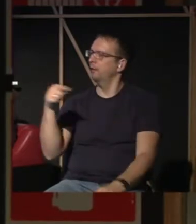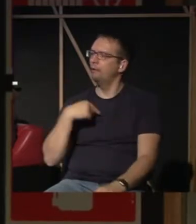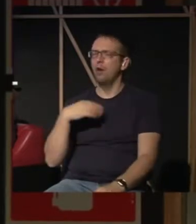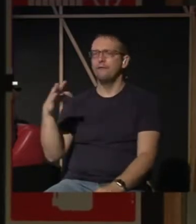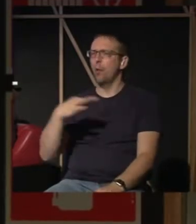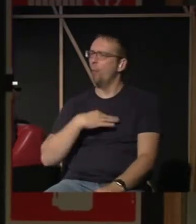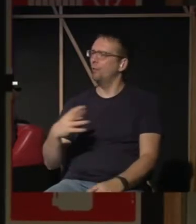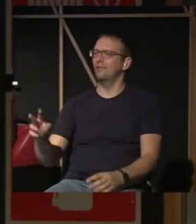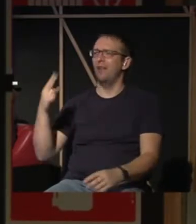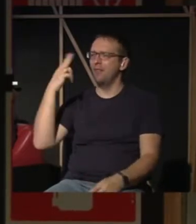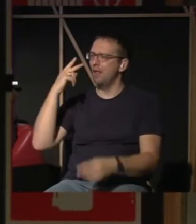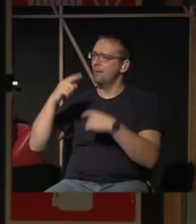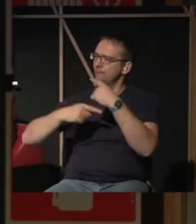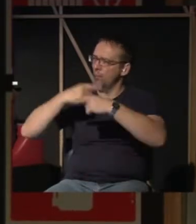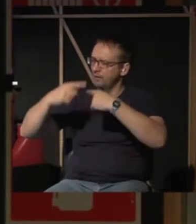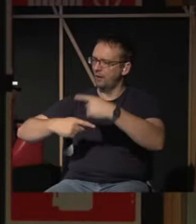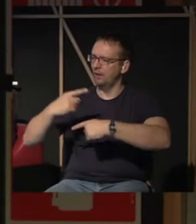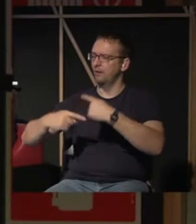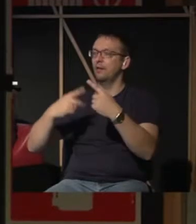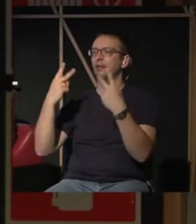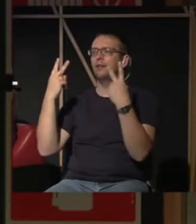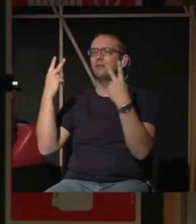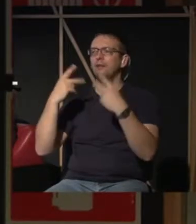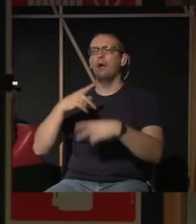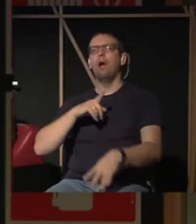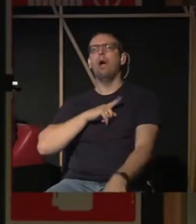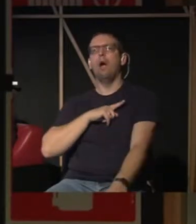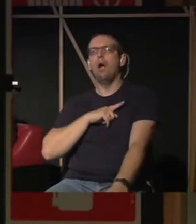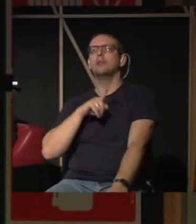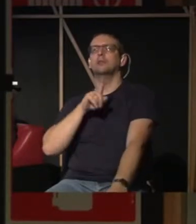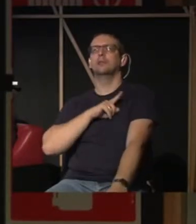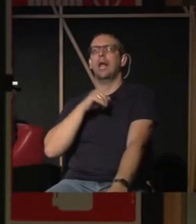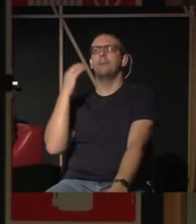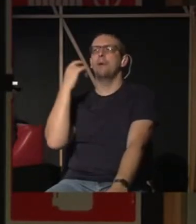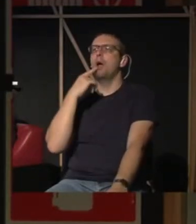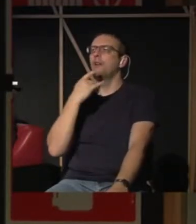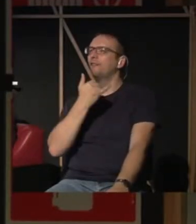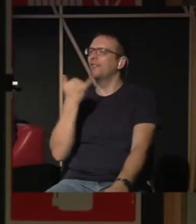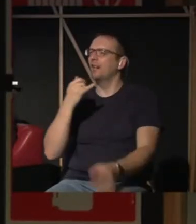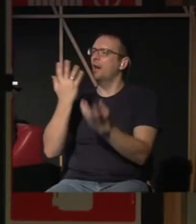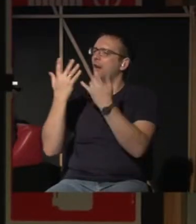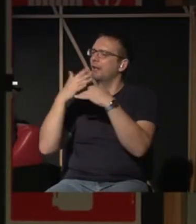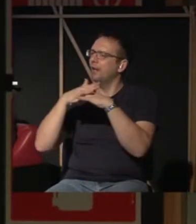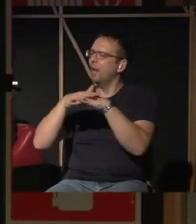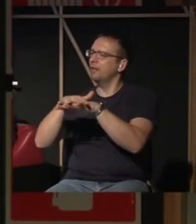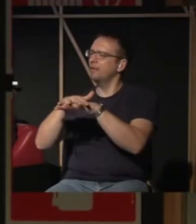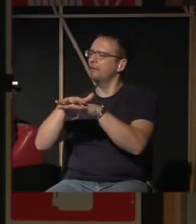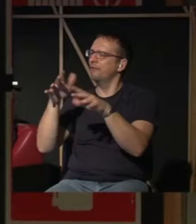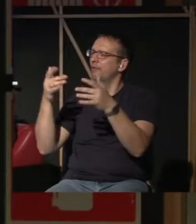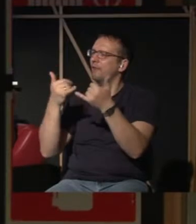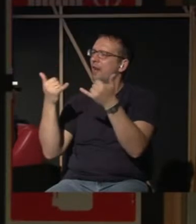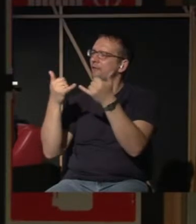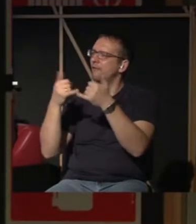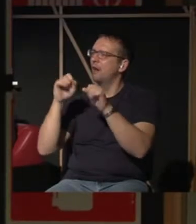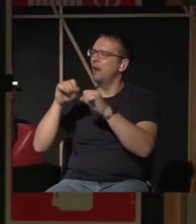on how to actually integrate accessibility into such a mega event like the FIFA World Cup.